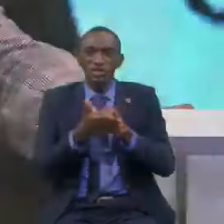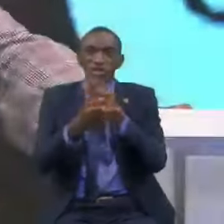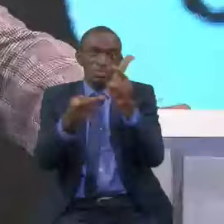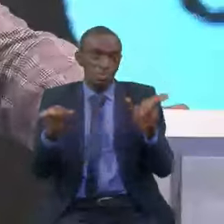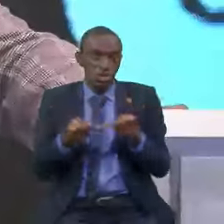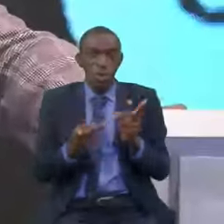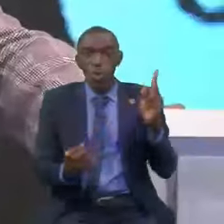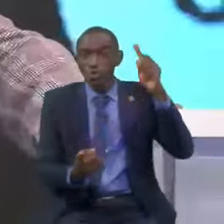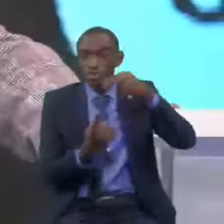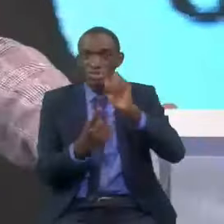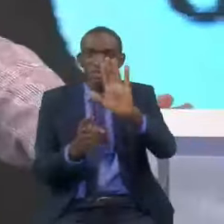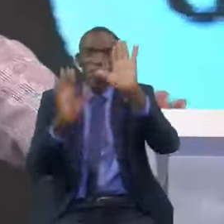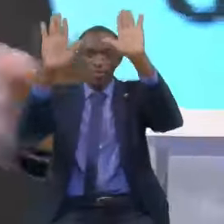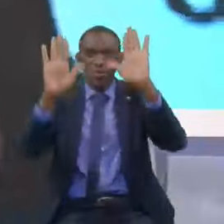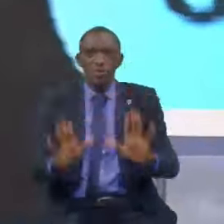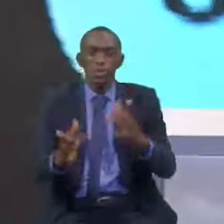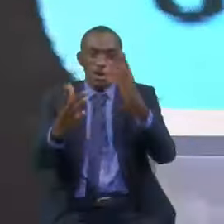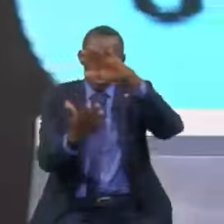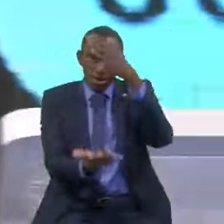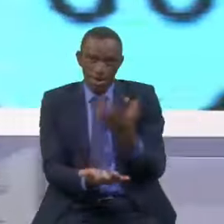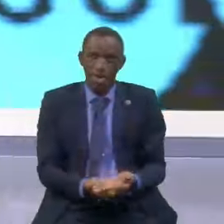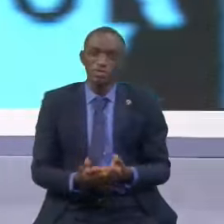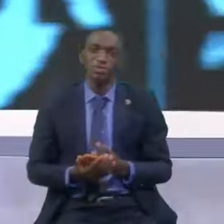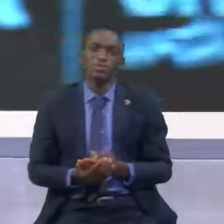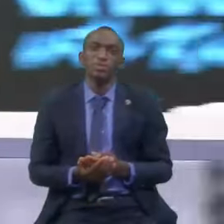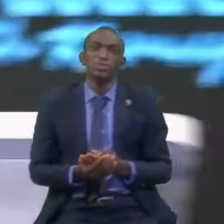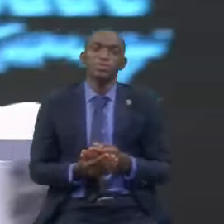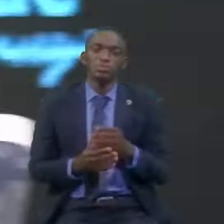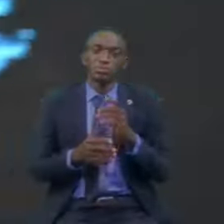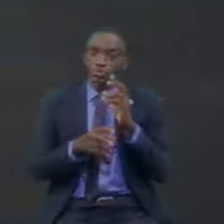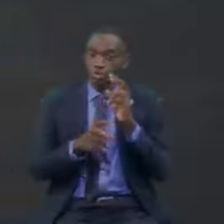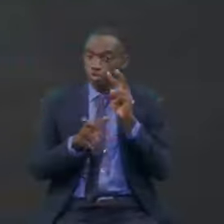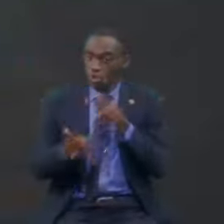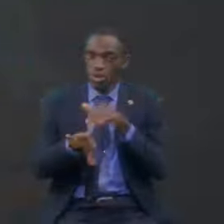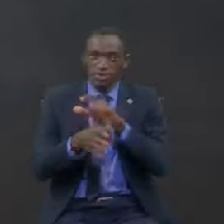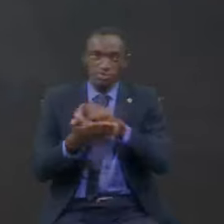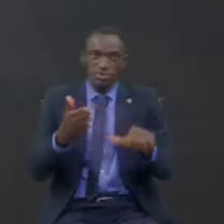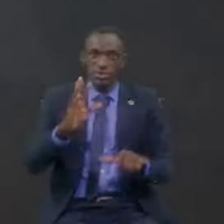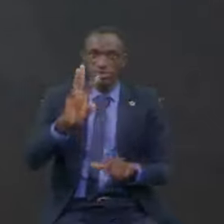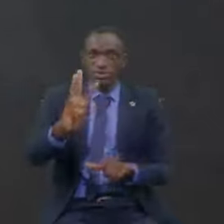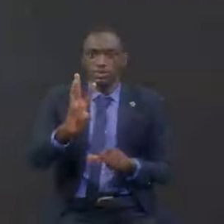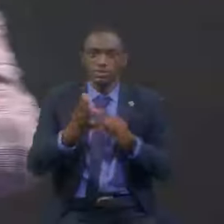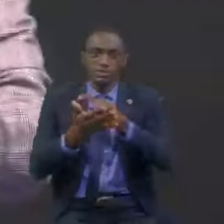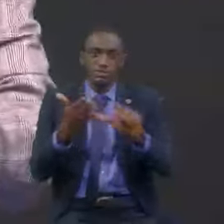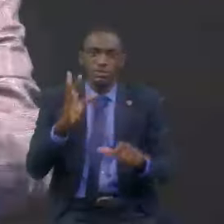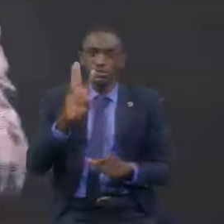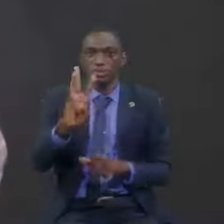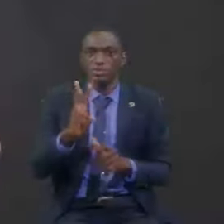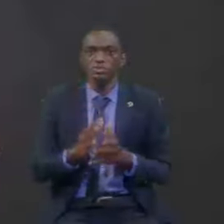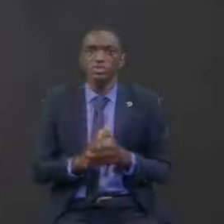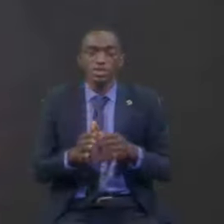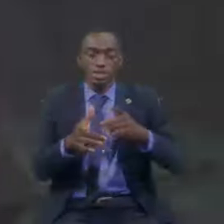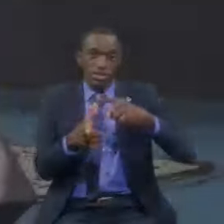miracle arrives. Yeah. Look at verse 6. In verse 6, then